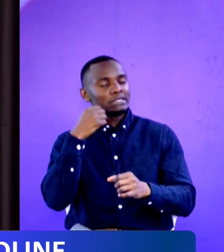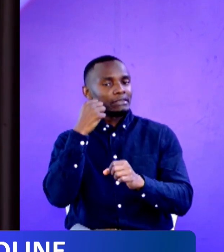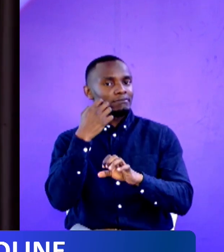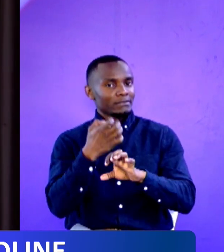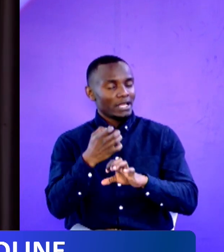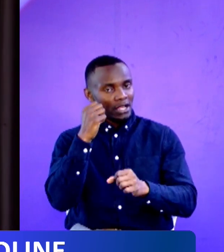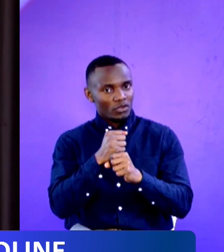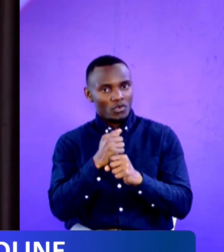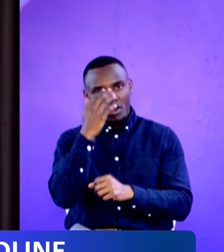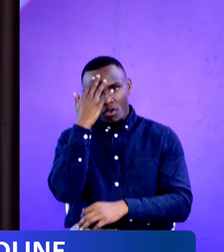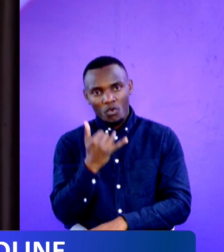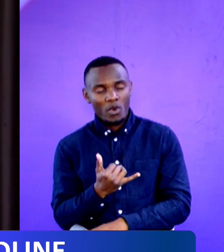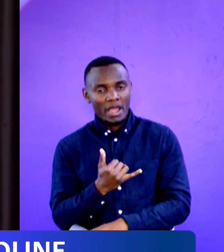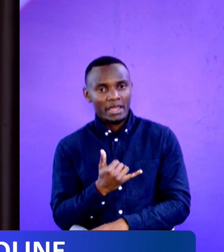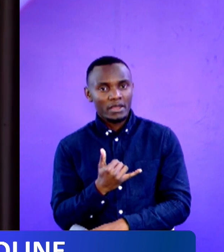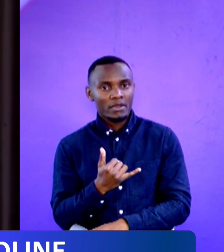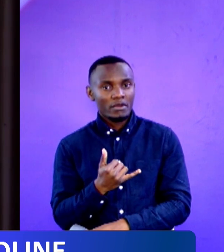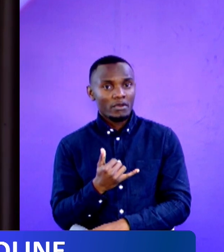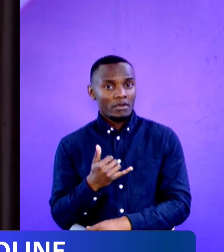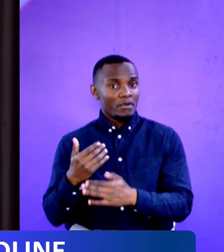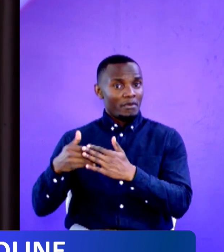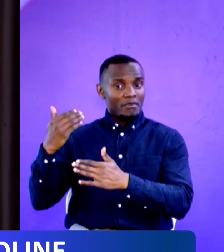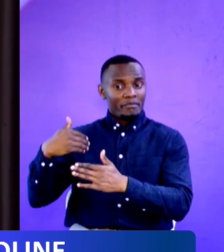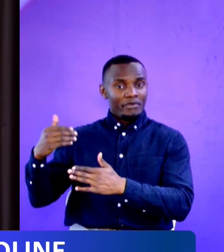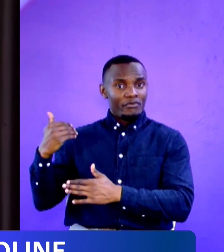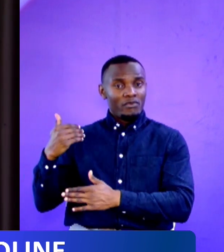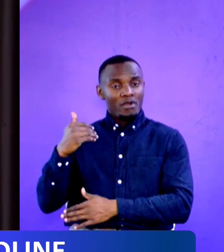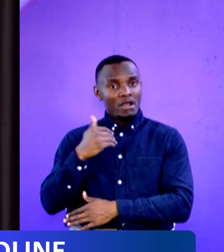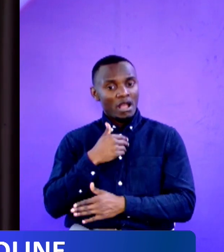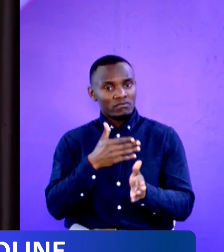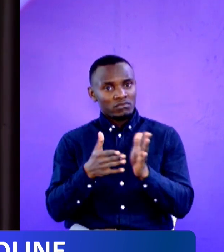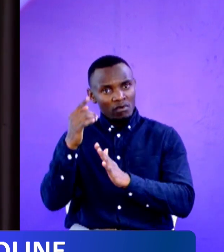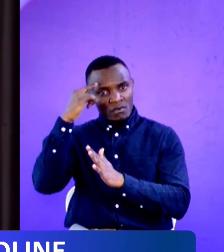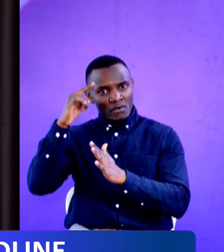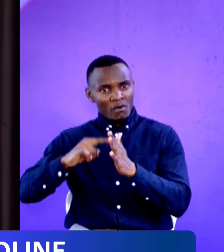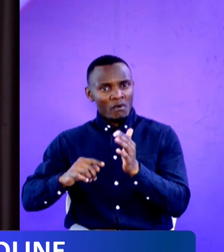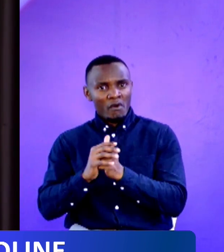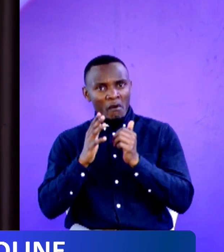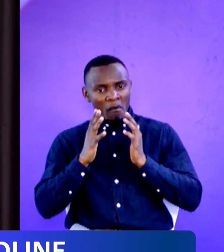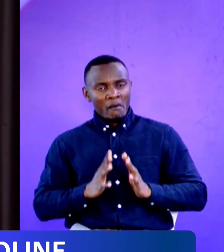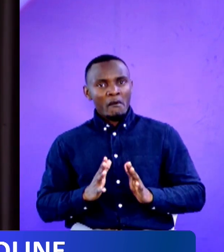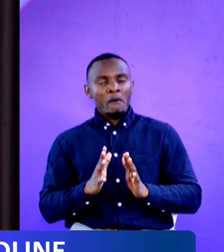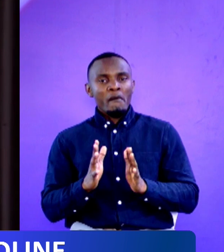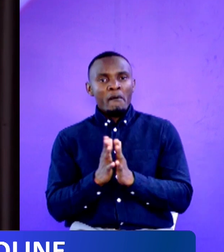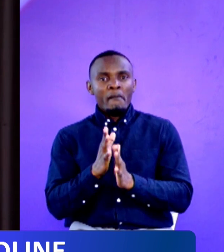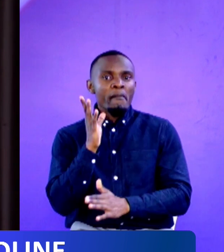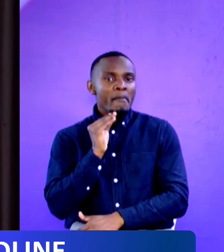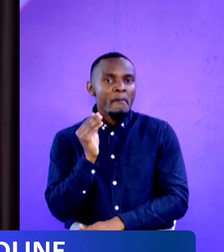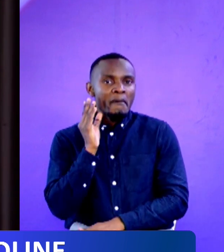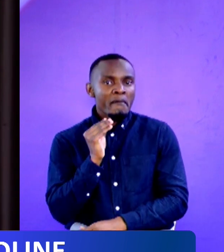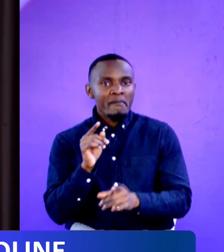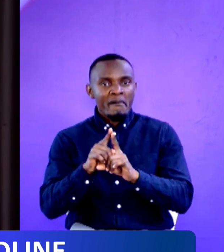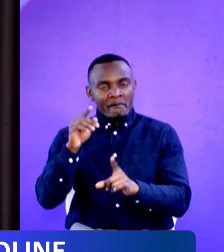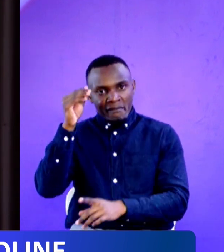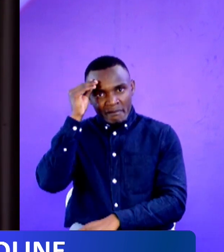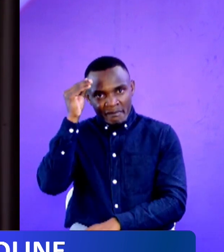there has never been an opportunity for a person with the experience I have, with the education I have,